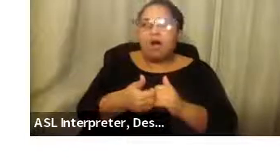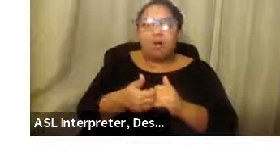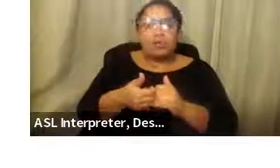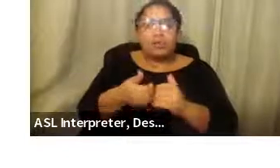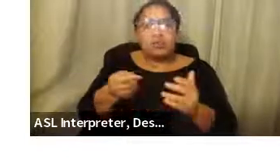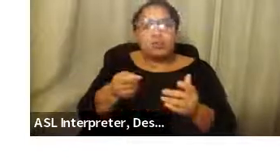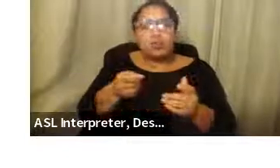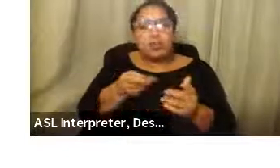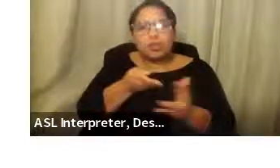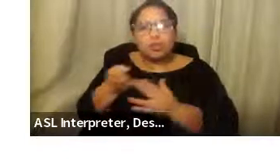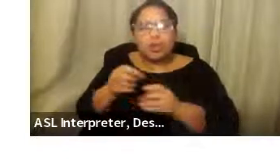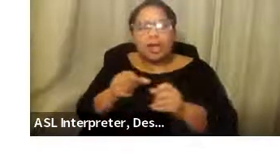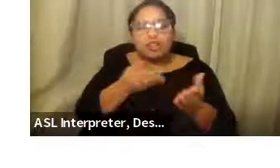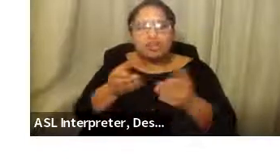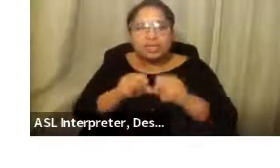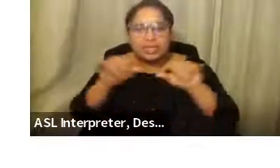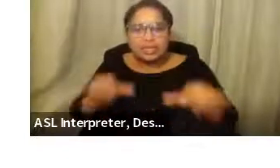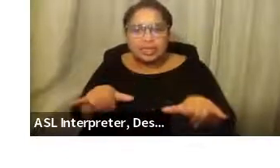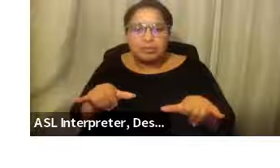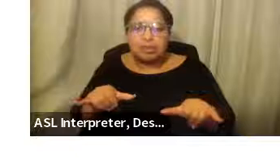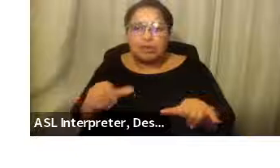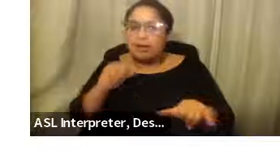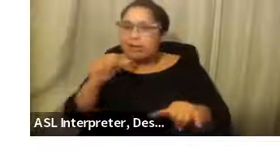does not have a role in the service system development.